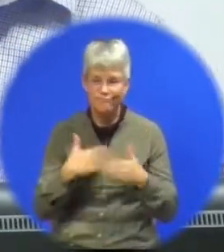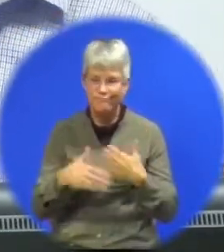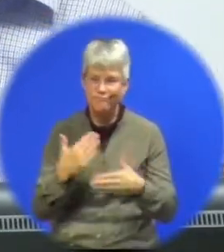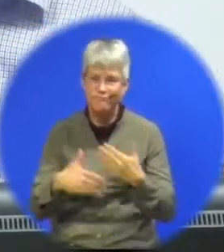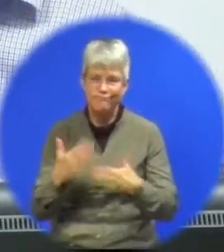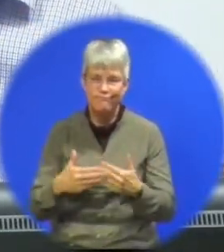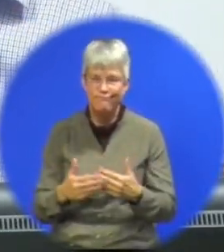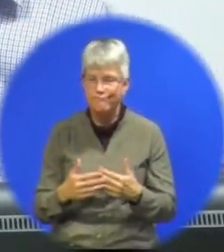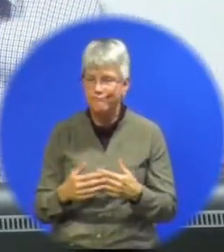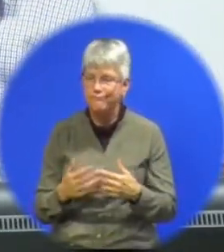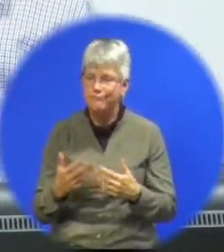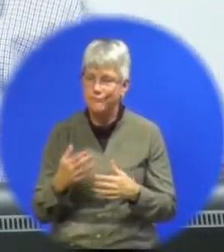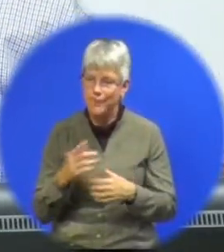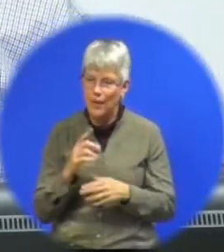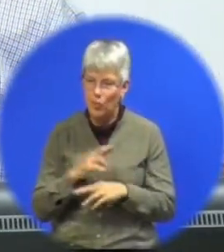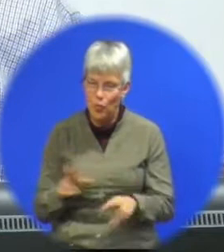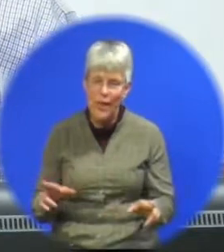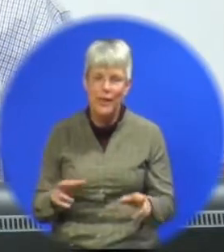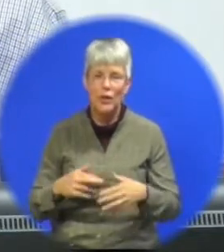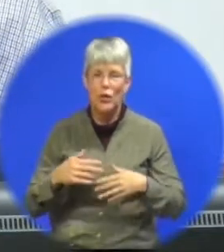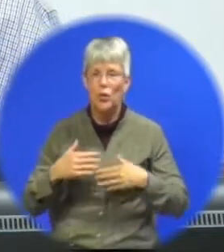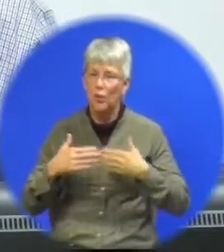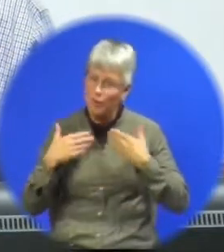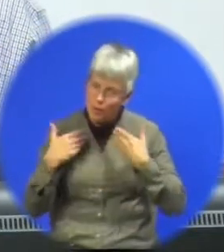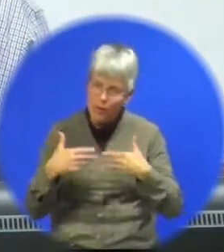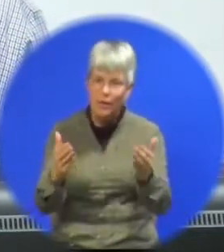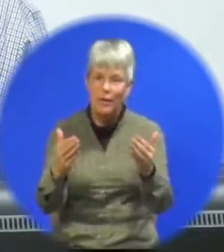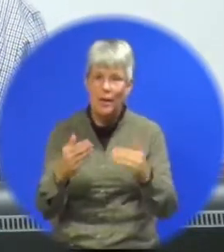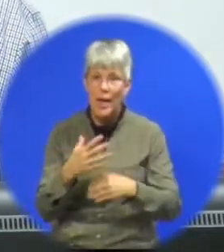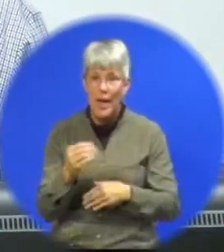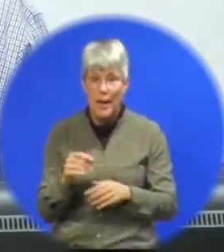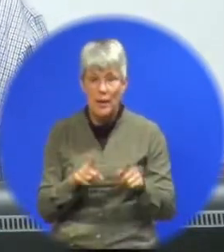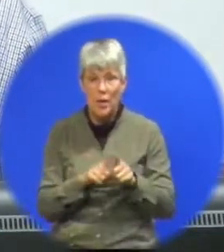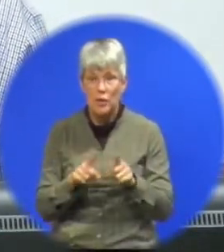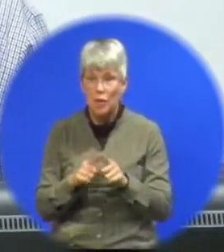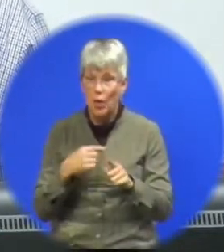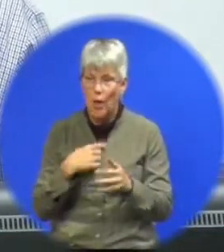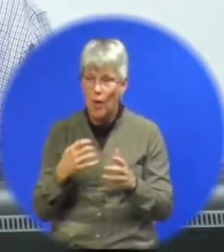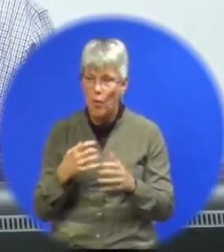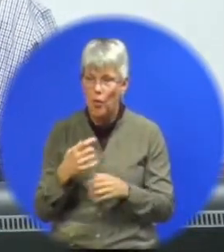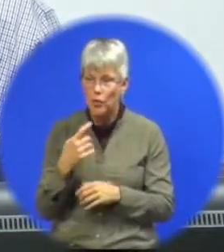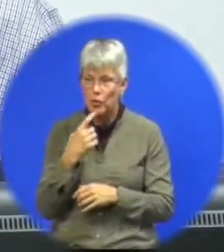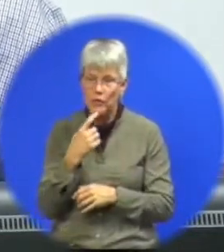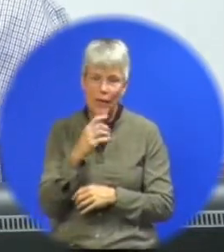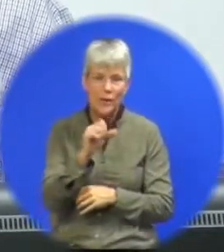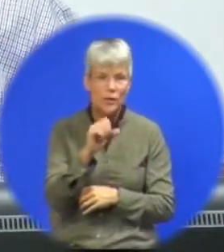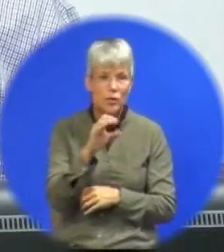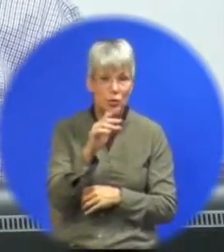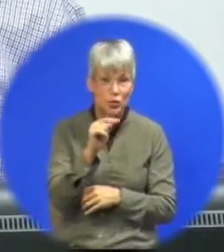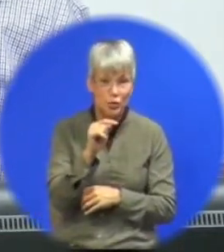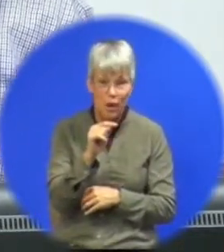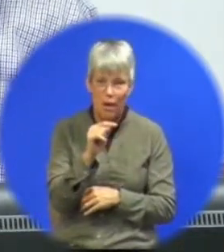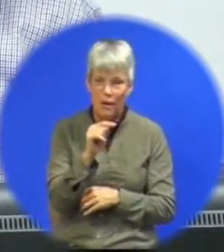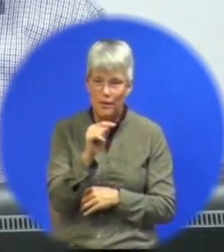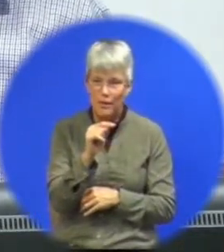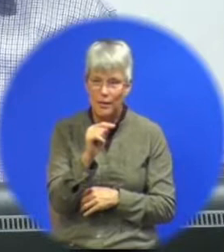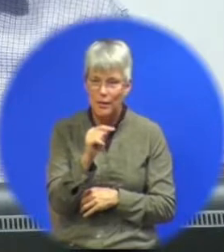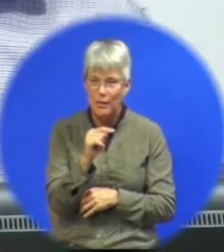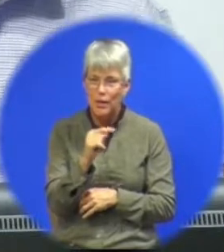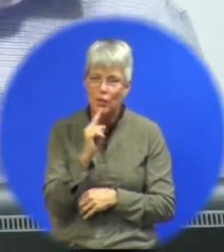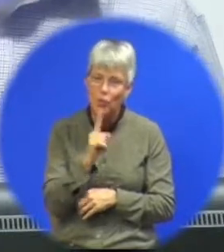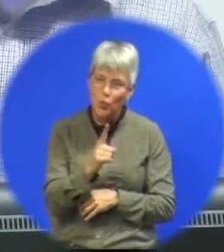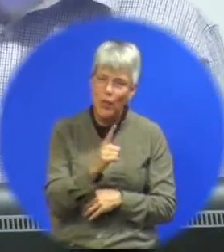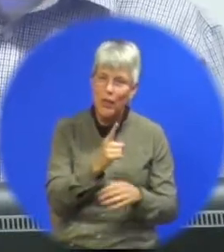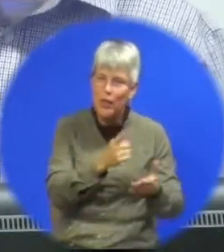running. Also, just like to give a shout out to Scott for kind of taking me under his